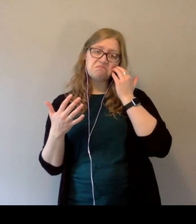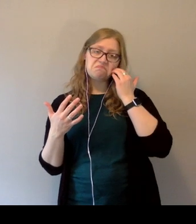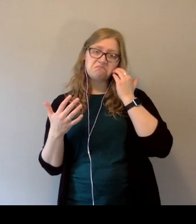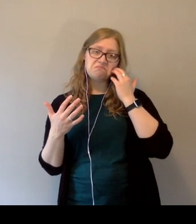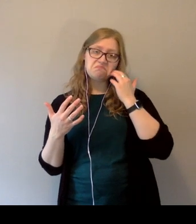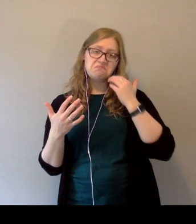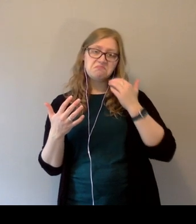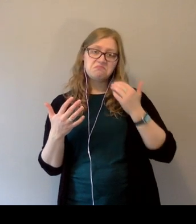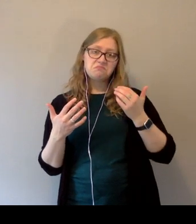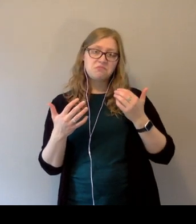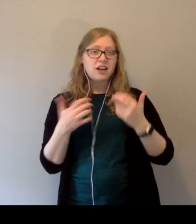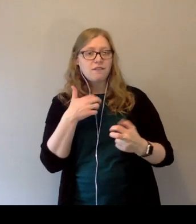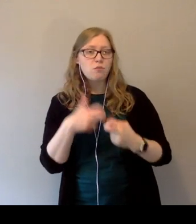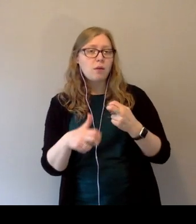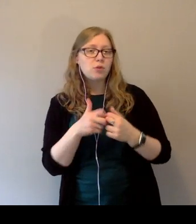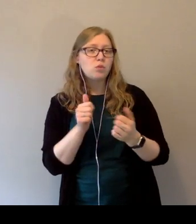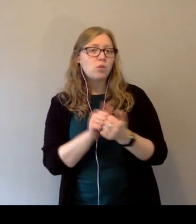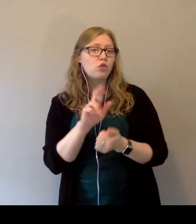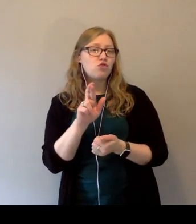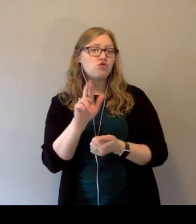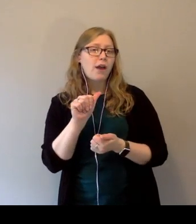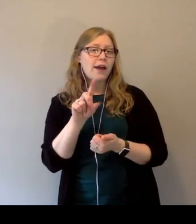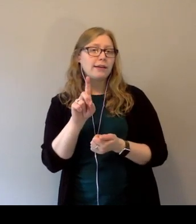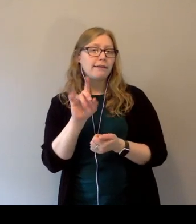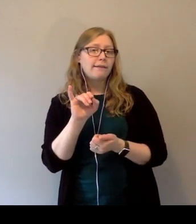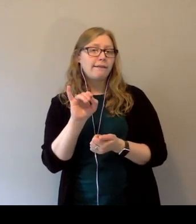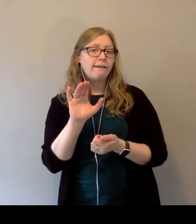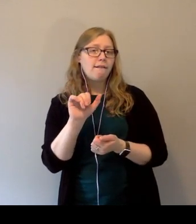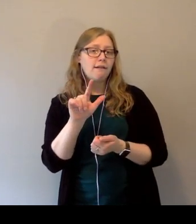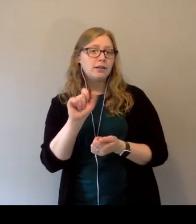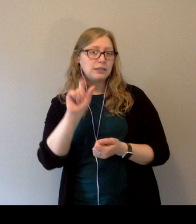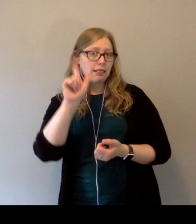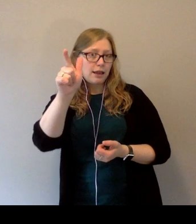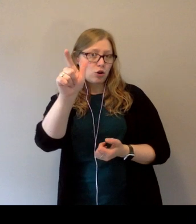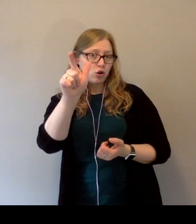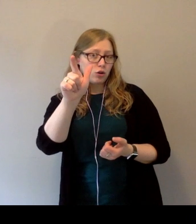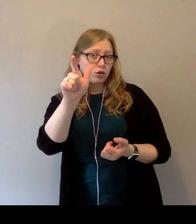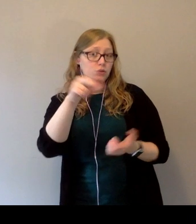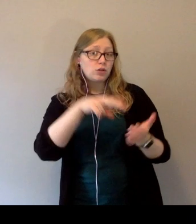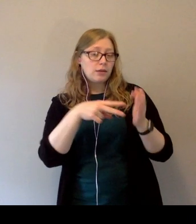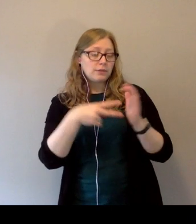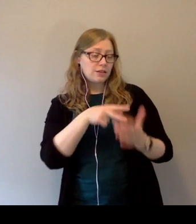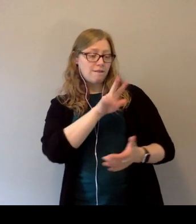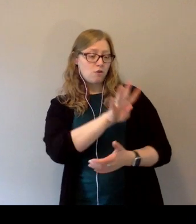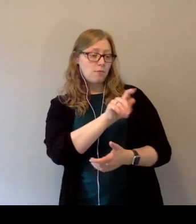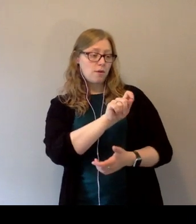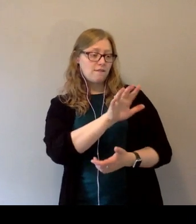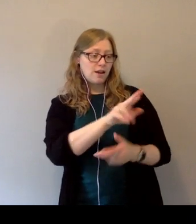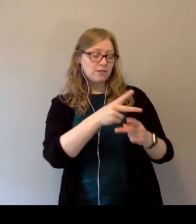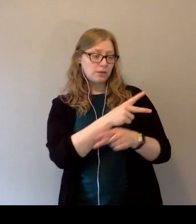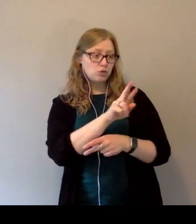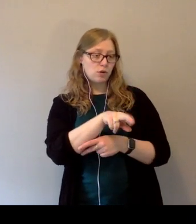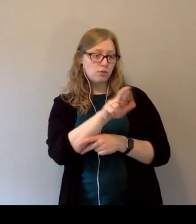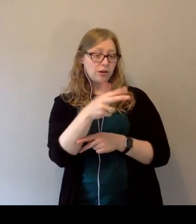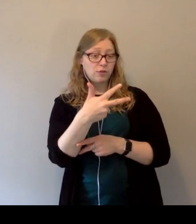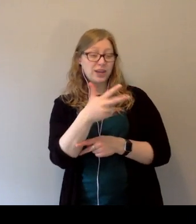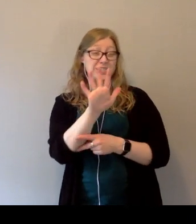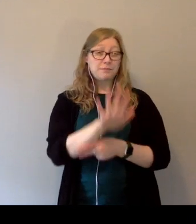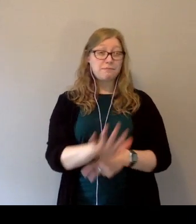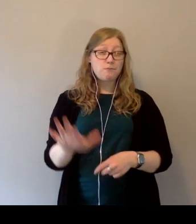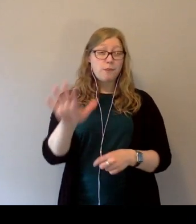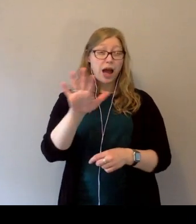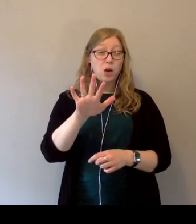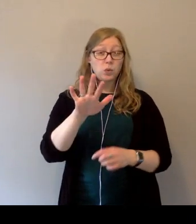have trouble with the radicals. So just and if I do 4.5 times the square root of 3, I get, it's about equal